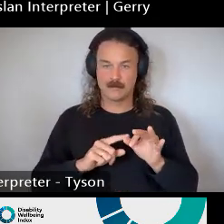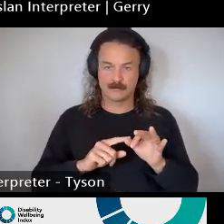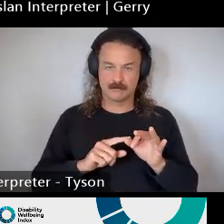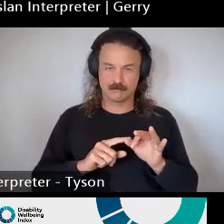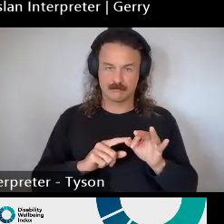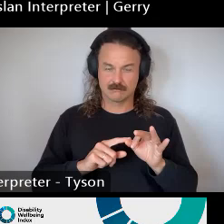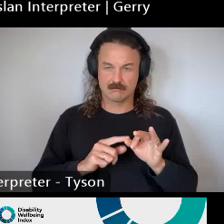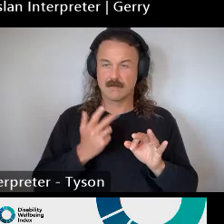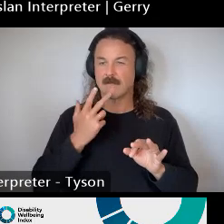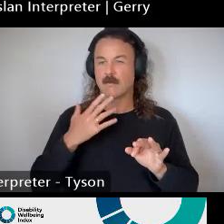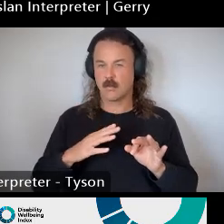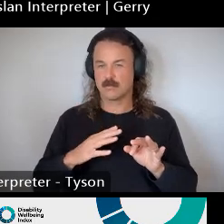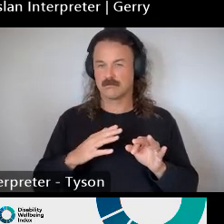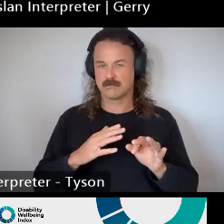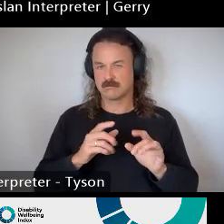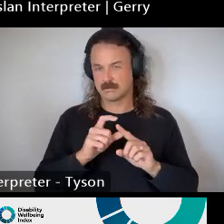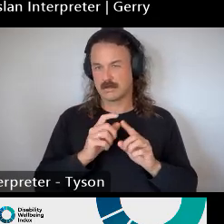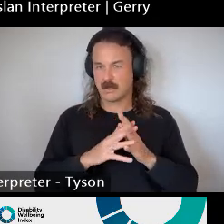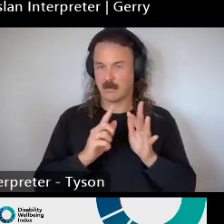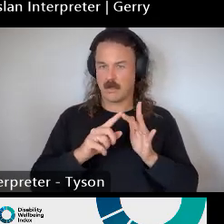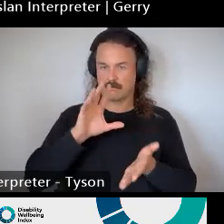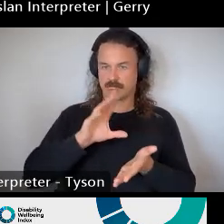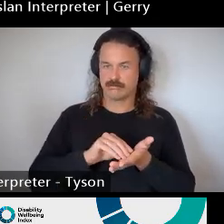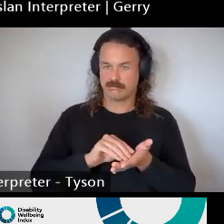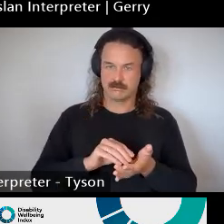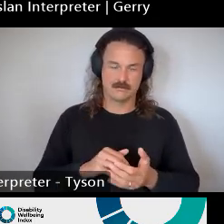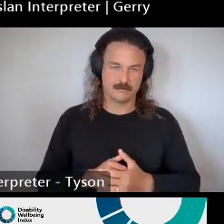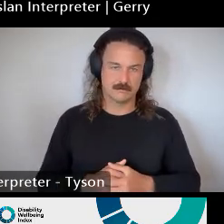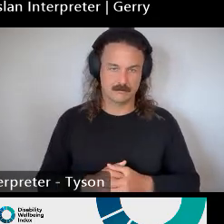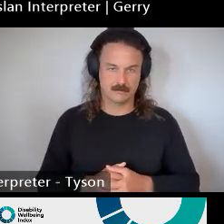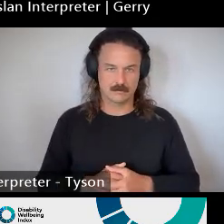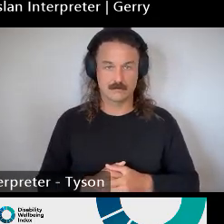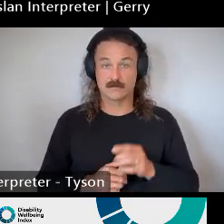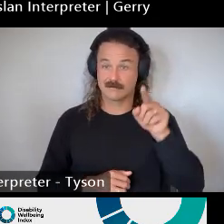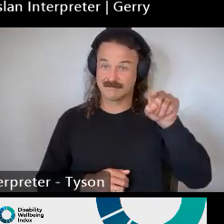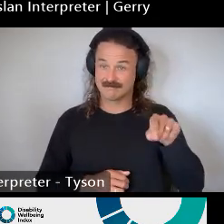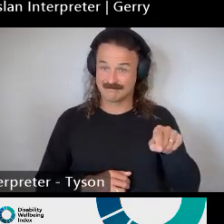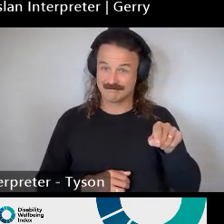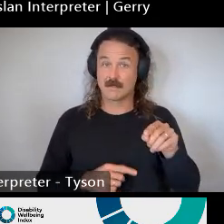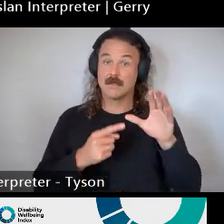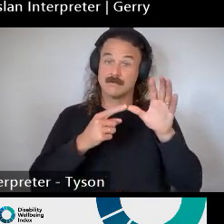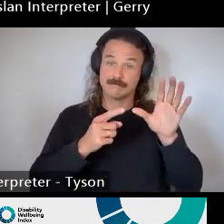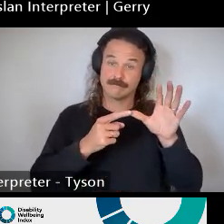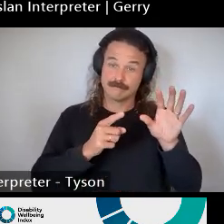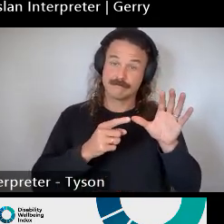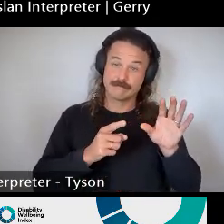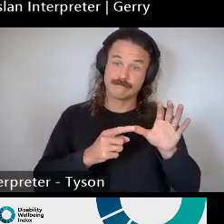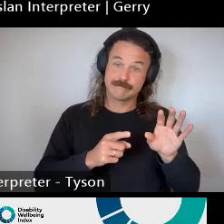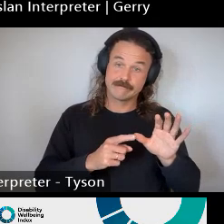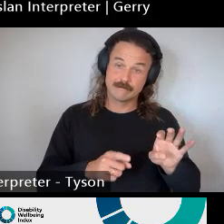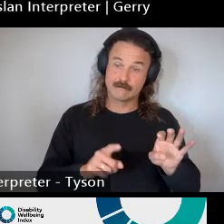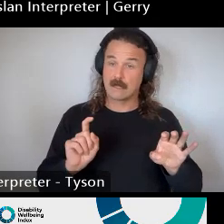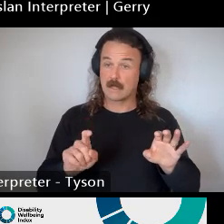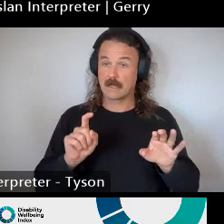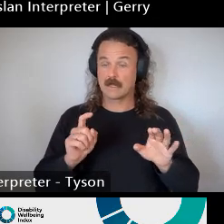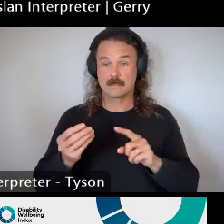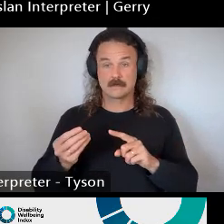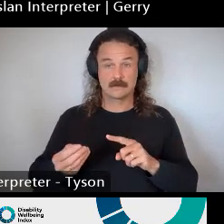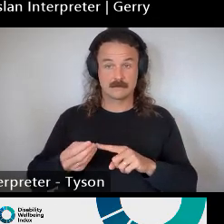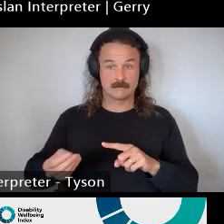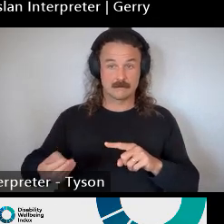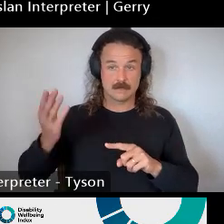versions and the user manual. After submitting this form and answering these questions, you'll be able to see a